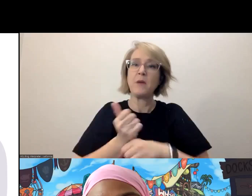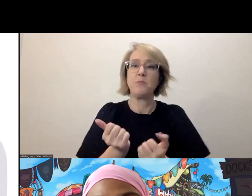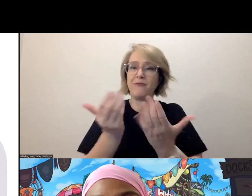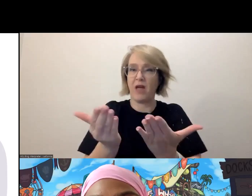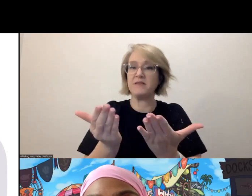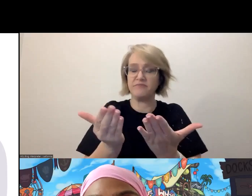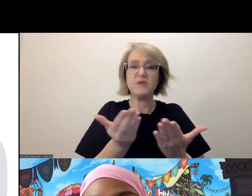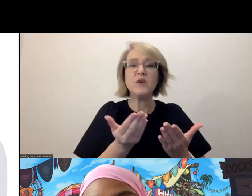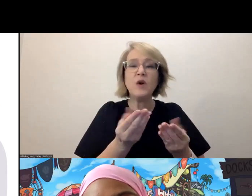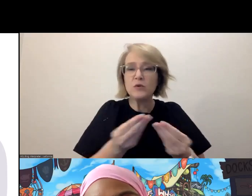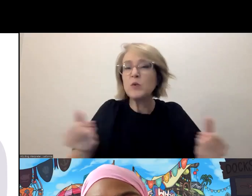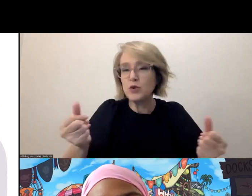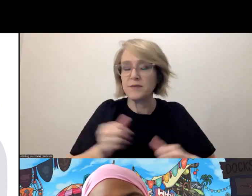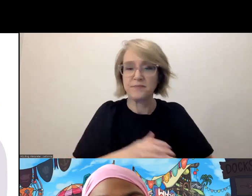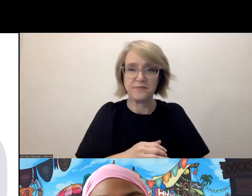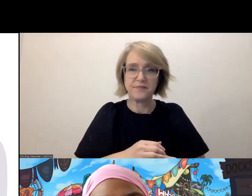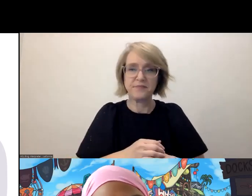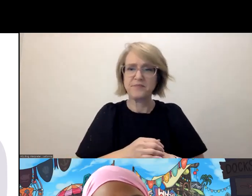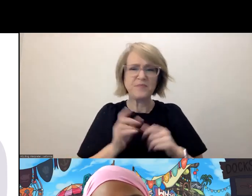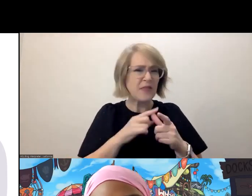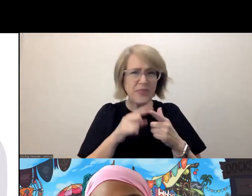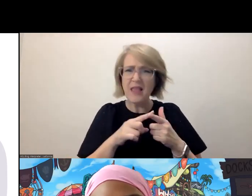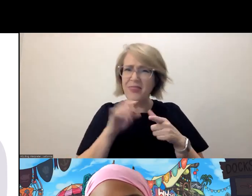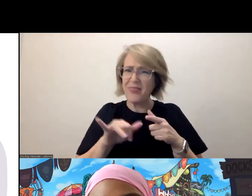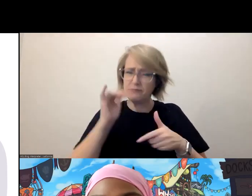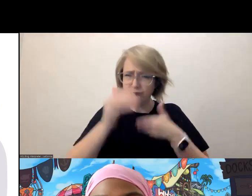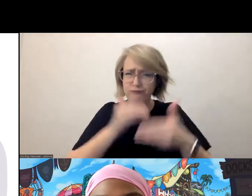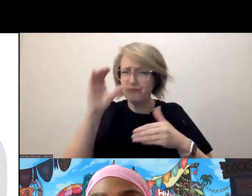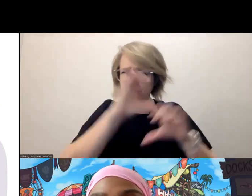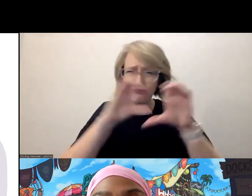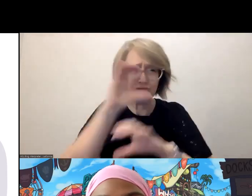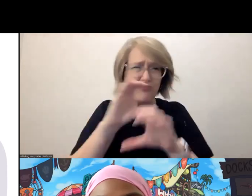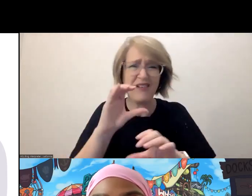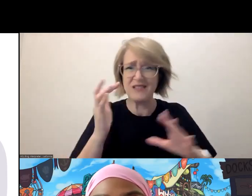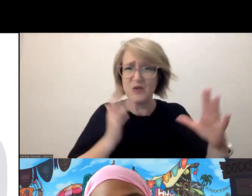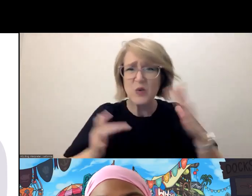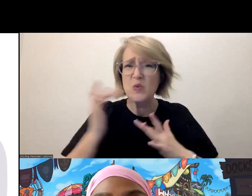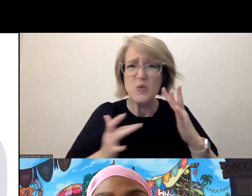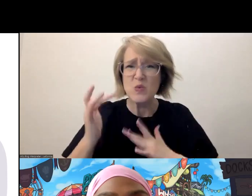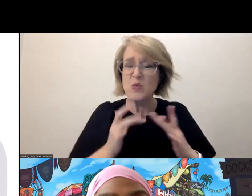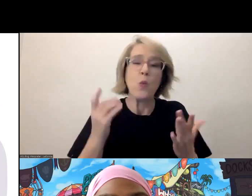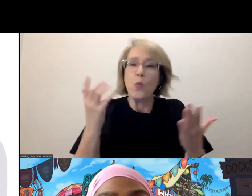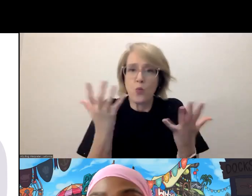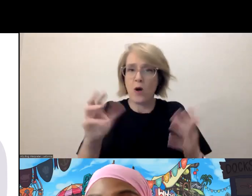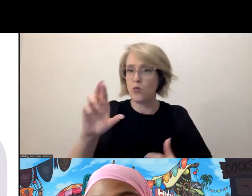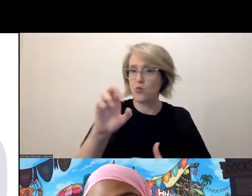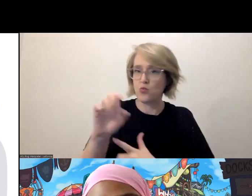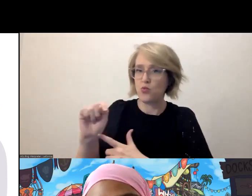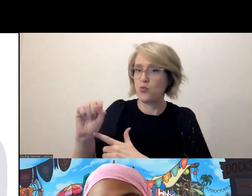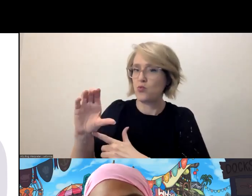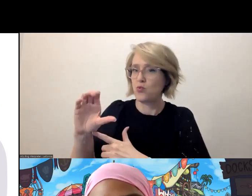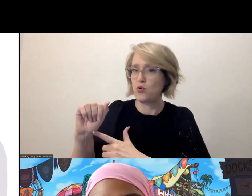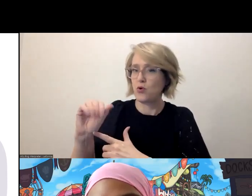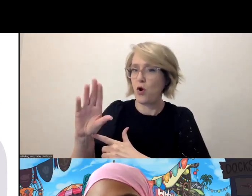at understanding why is there such a shortage, it was just my dream of finding out the reason, the root cause. I found out